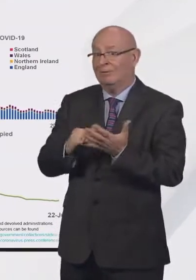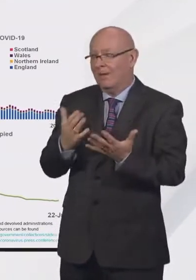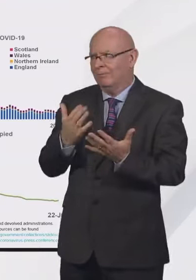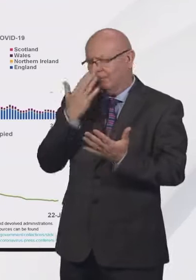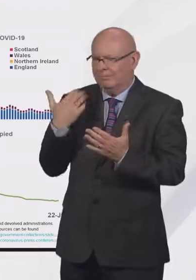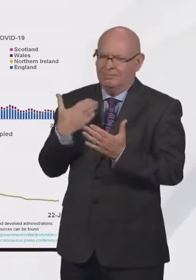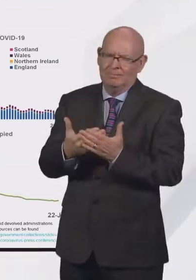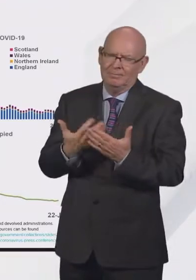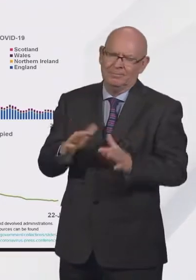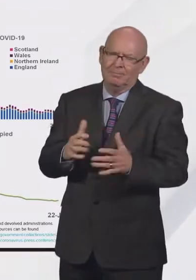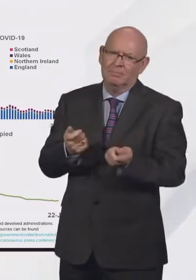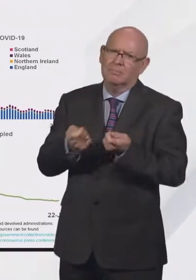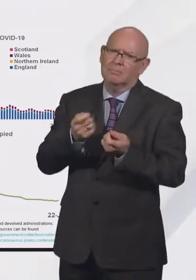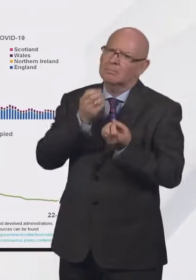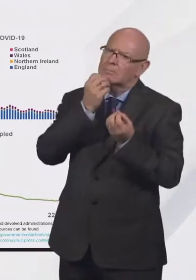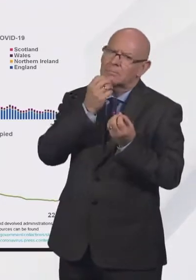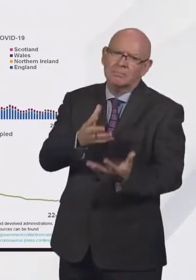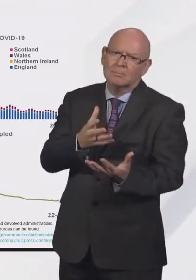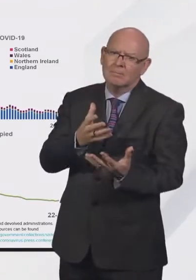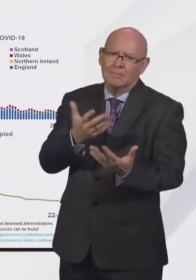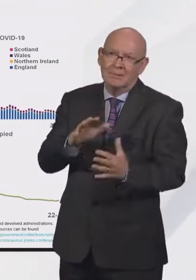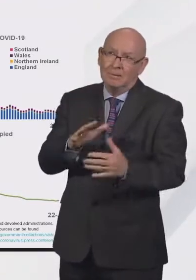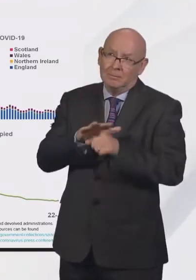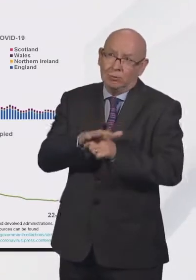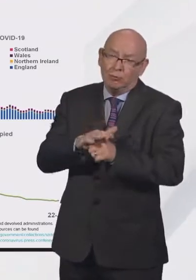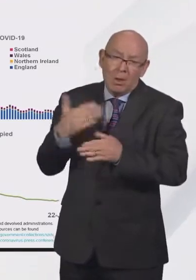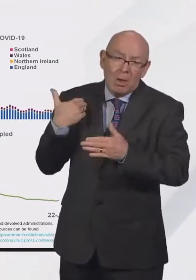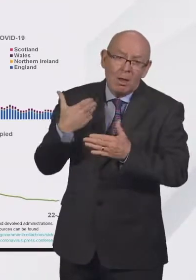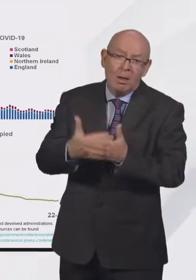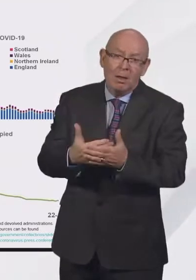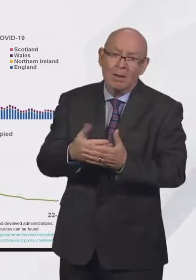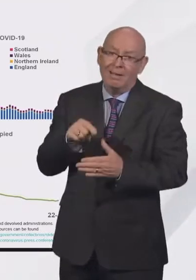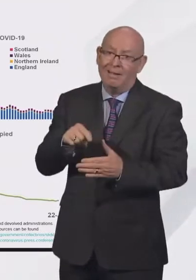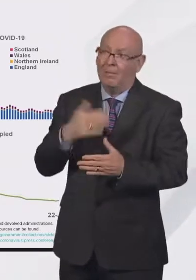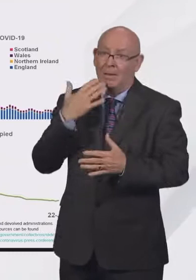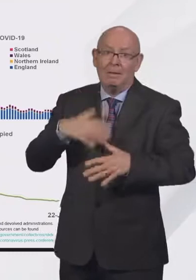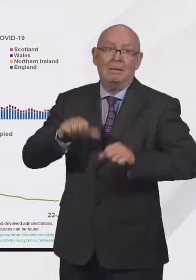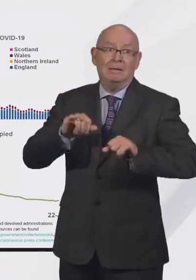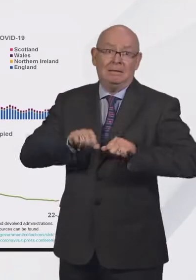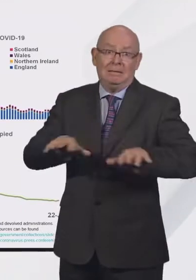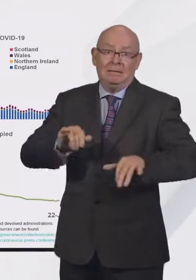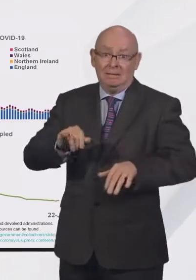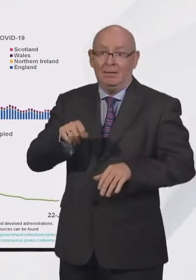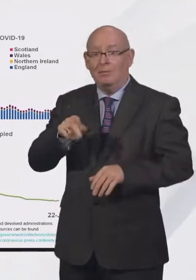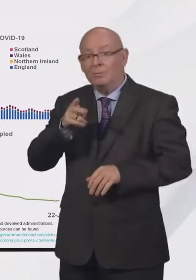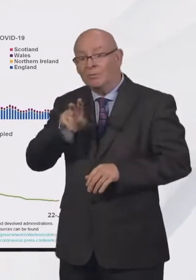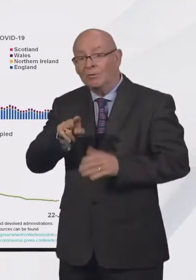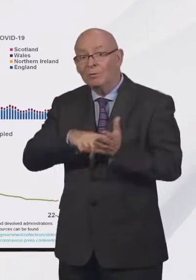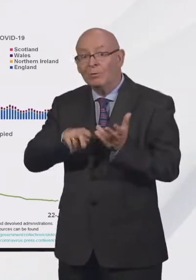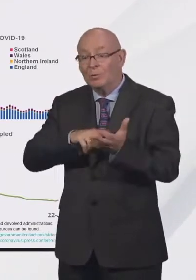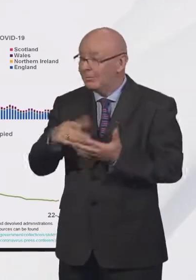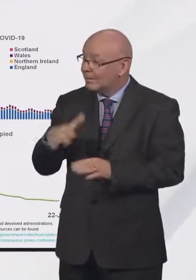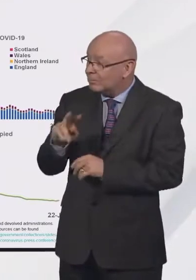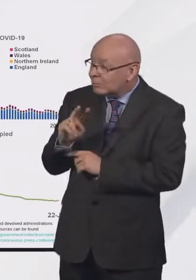with coronavirus in England, Wales and Northern Ireland, down from 438 2 weeks